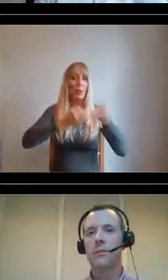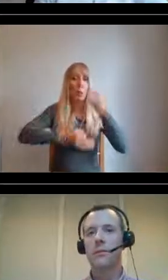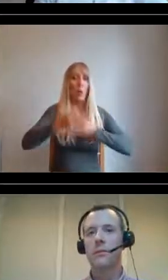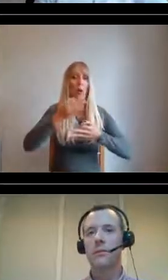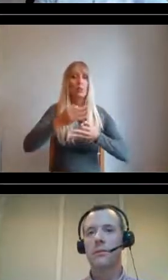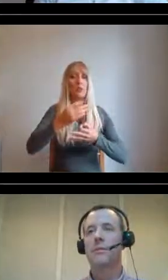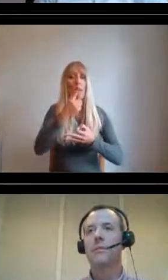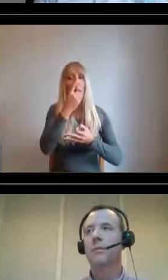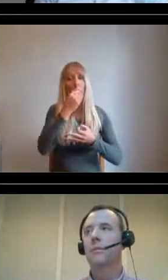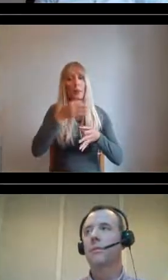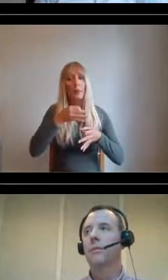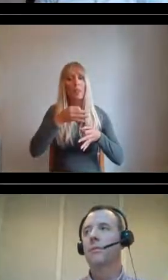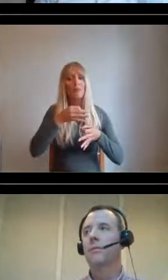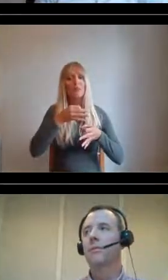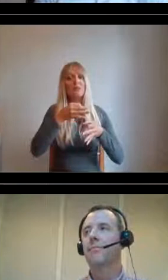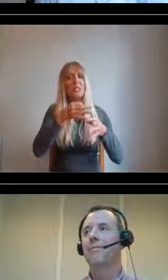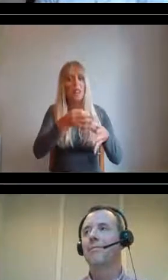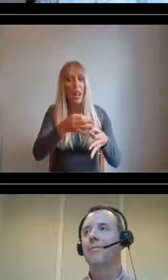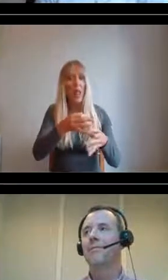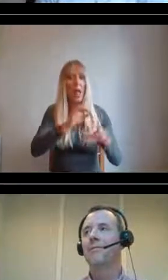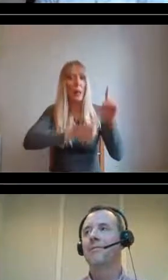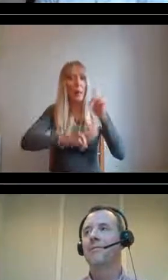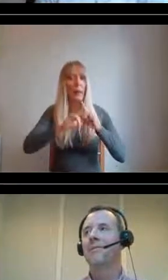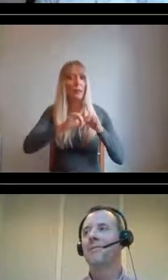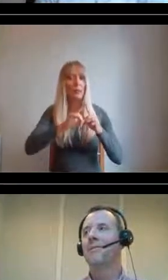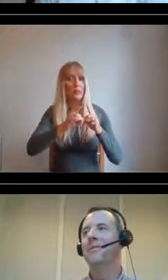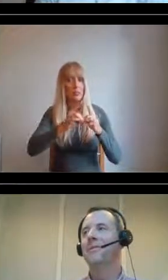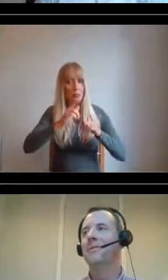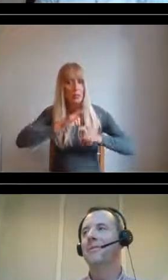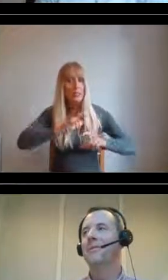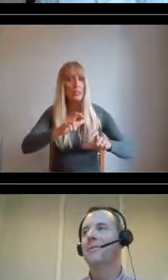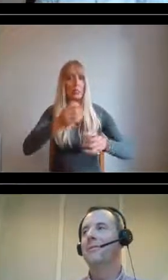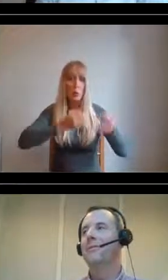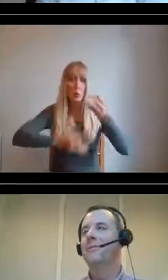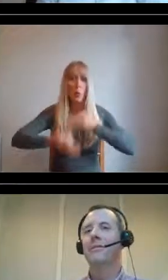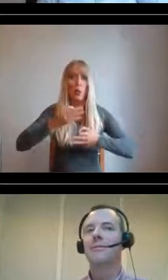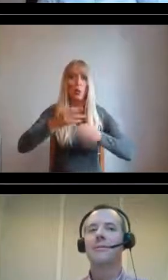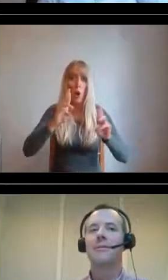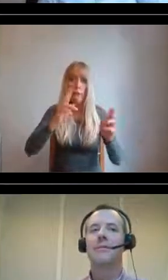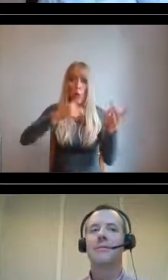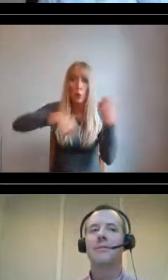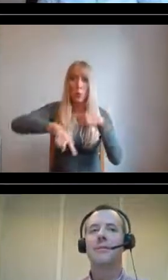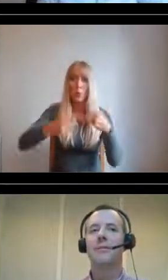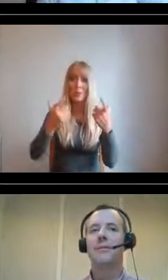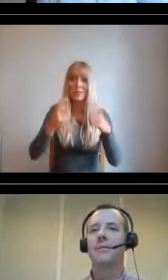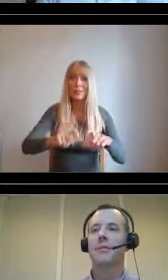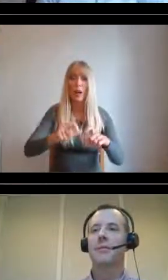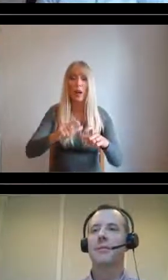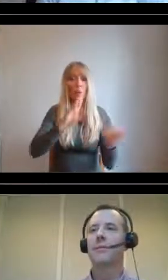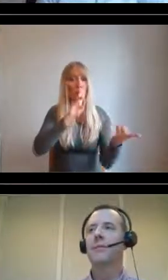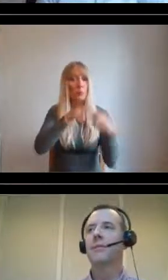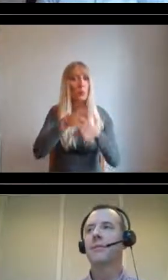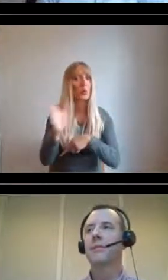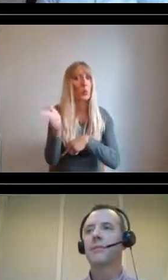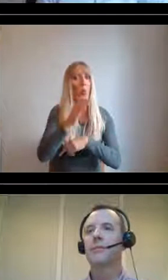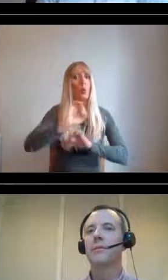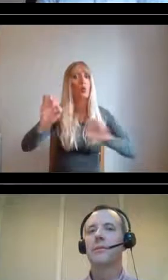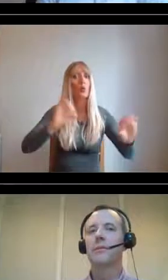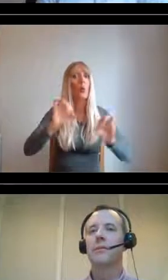after 8 o'clock. We're quite happy to do that and hope that you can stay with us so we can answer as many of your questions as